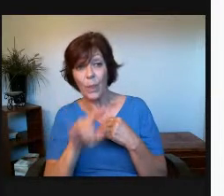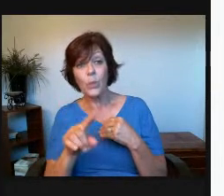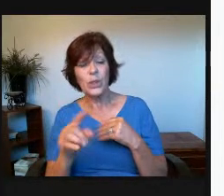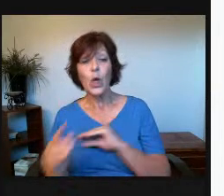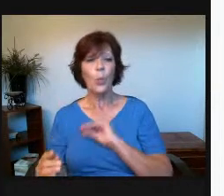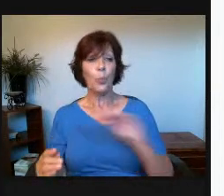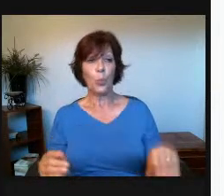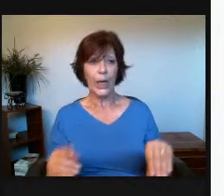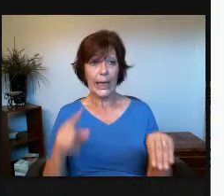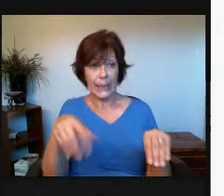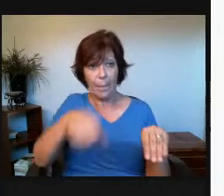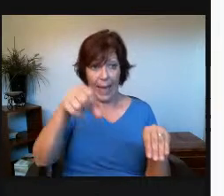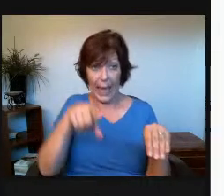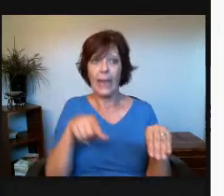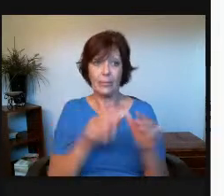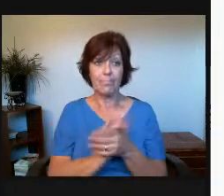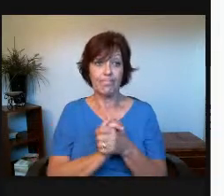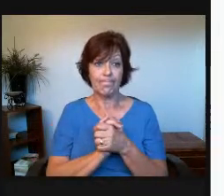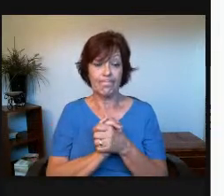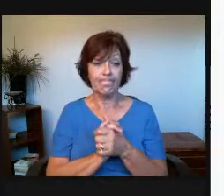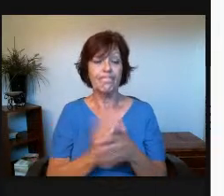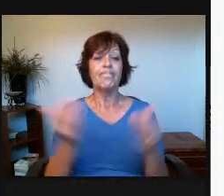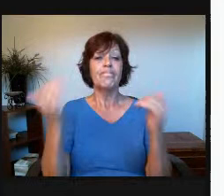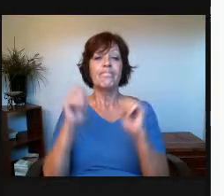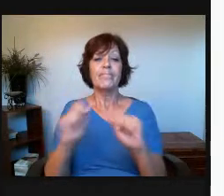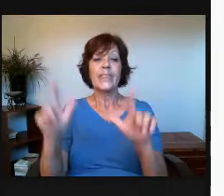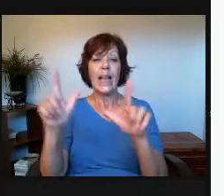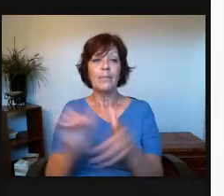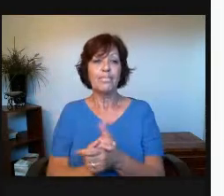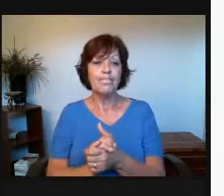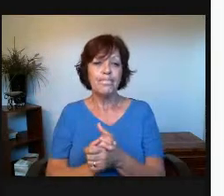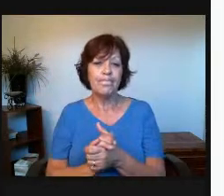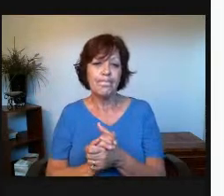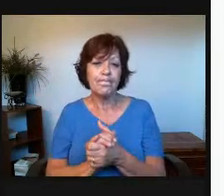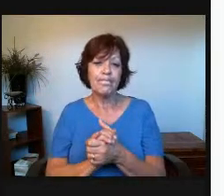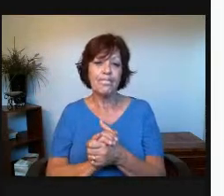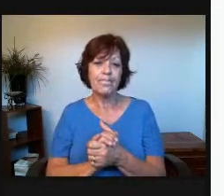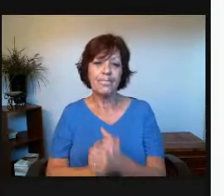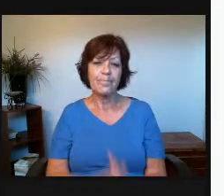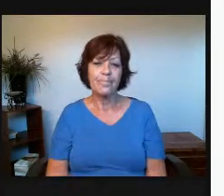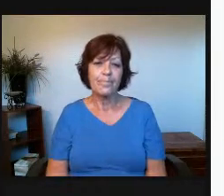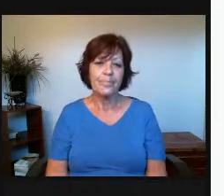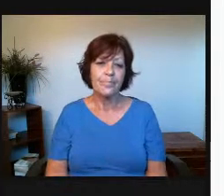that in your to-go bag also. Next slide, please.